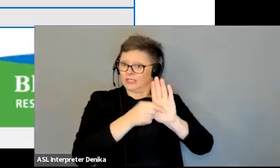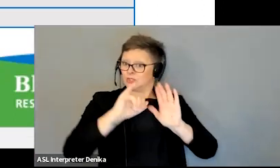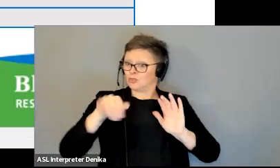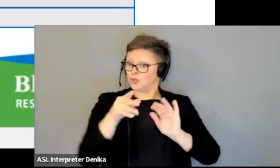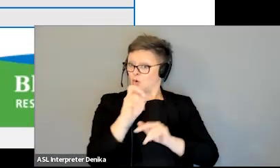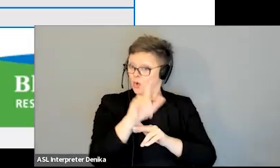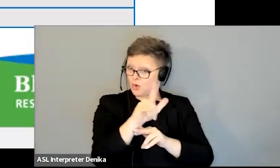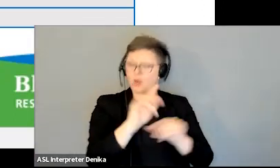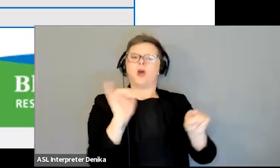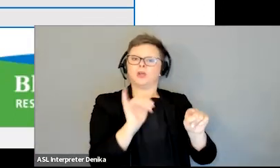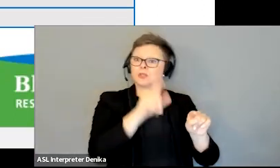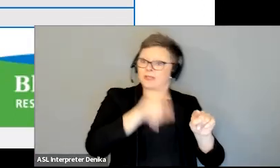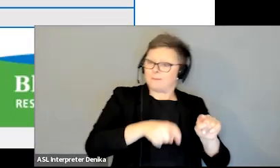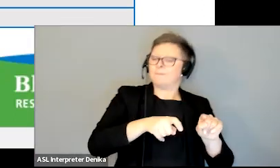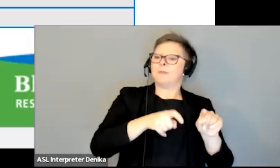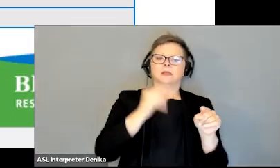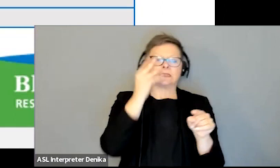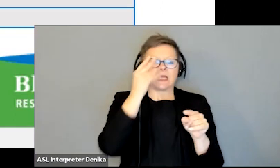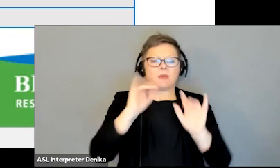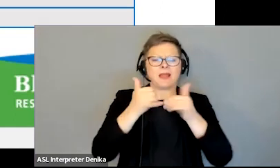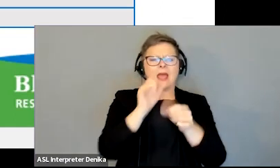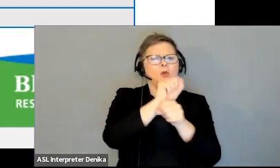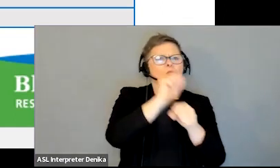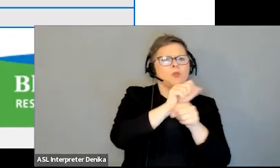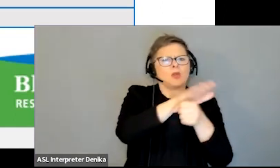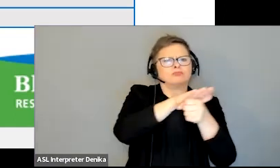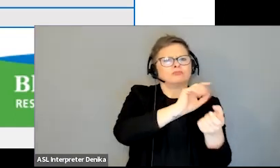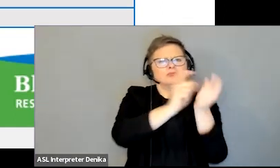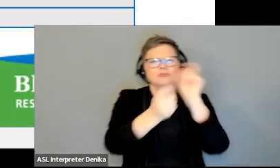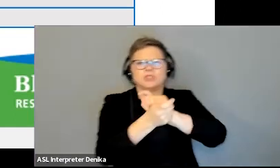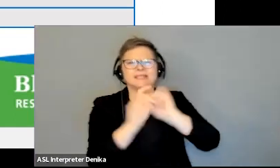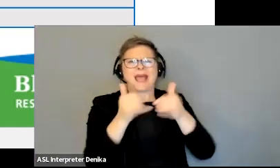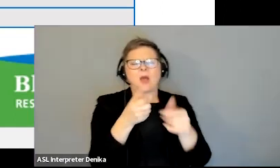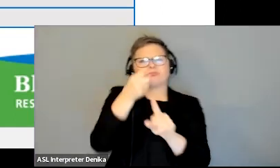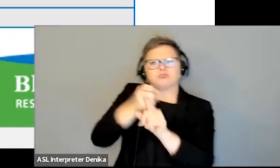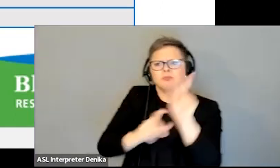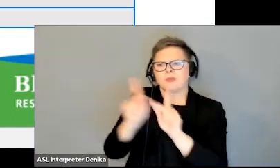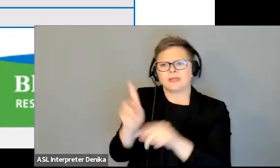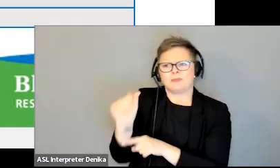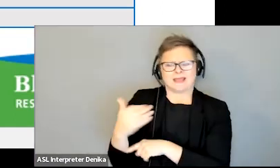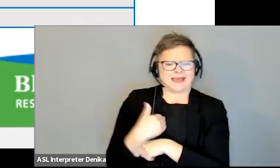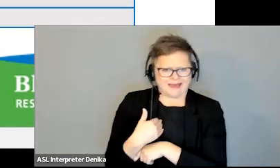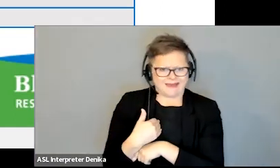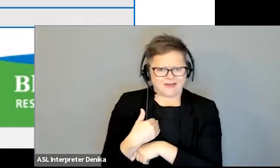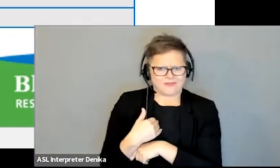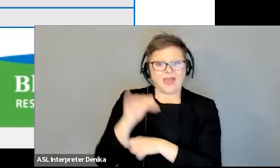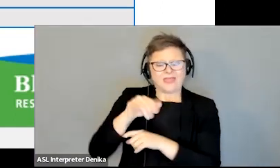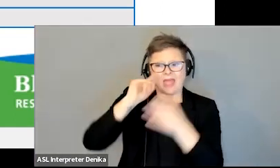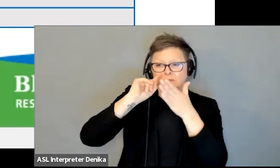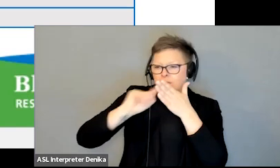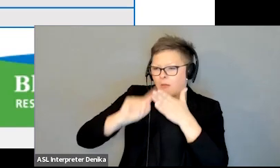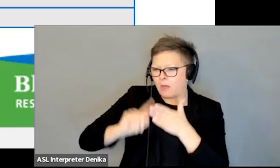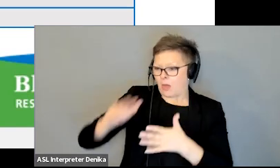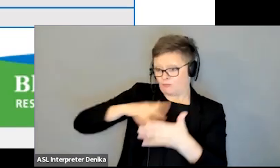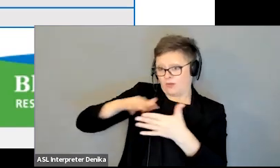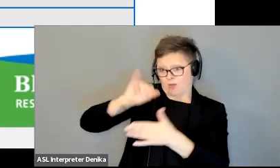explicitly address both work-related changes during the pandemic and the impact on people with disabilities. Now, given the exploratory nature of this review,